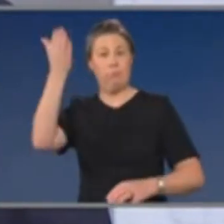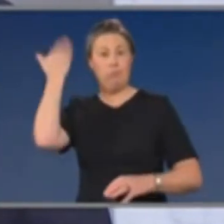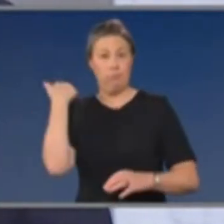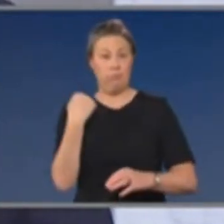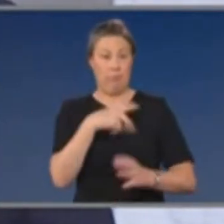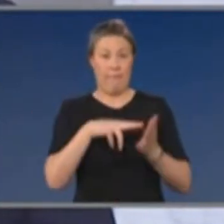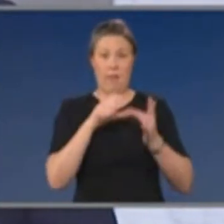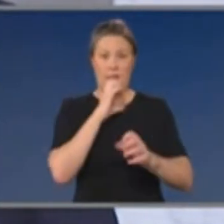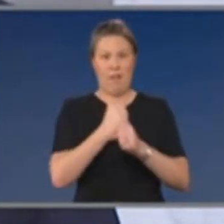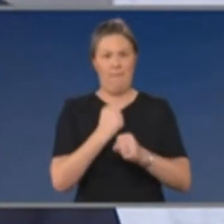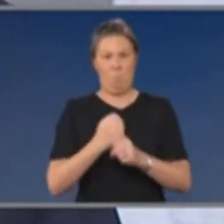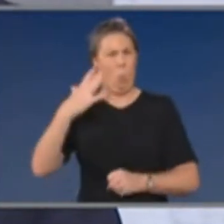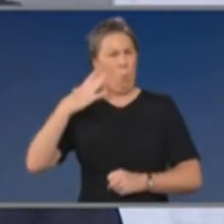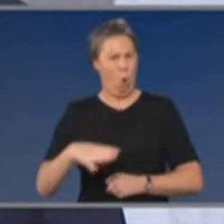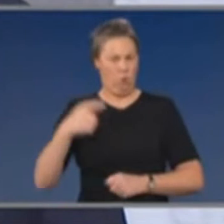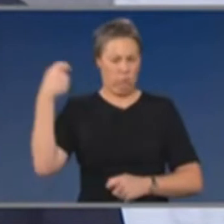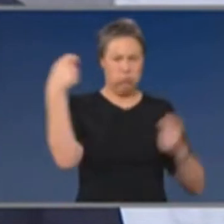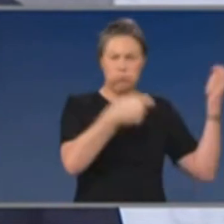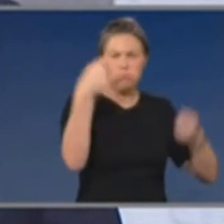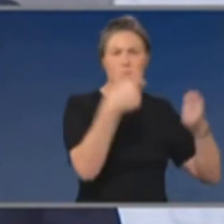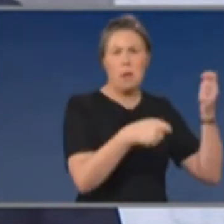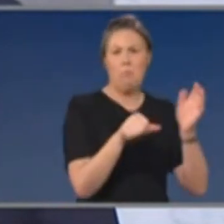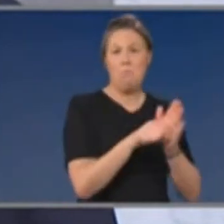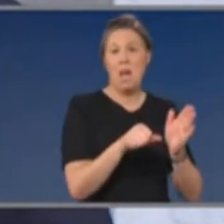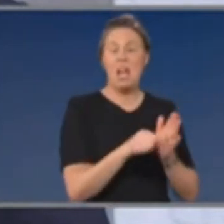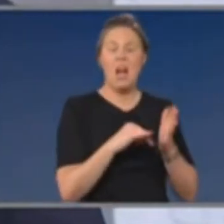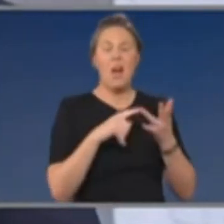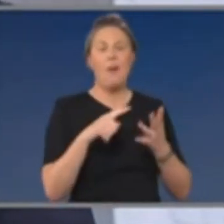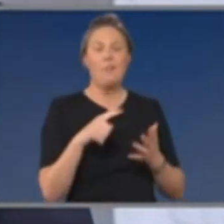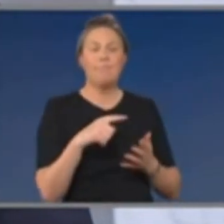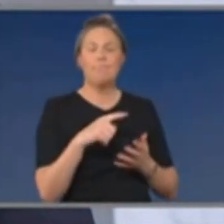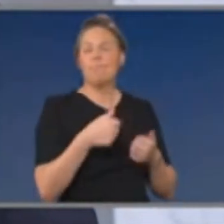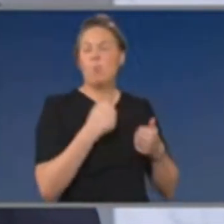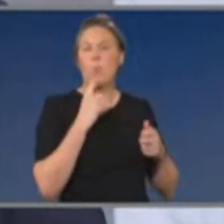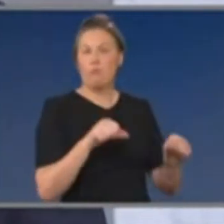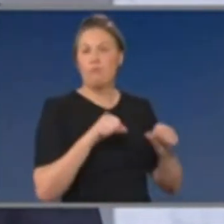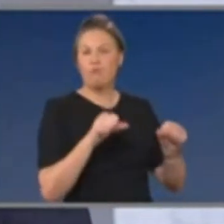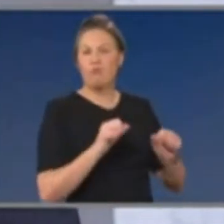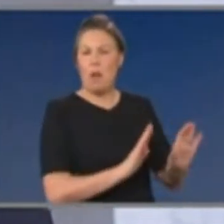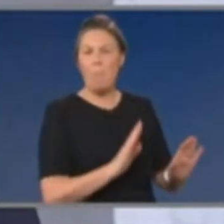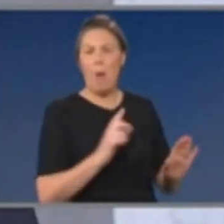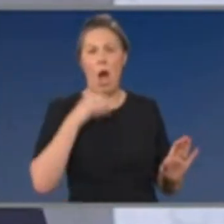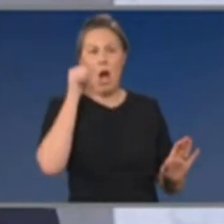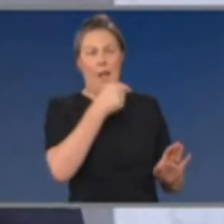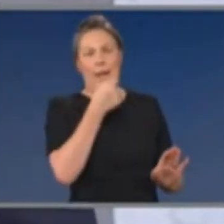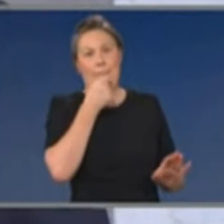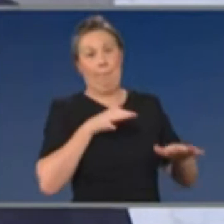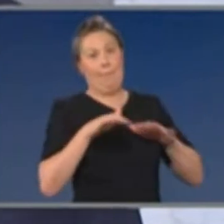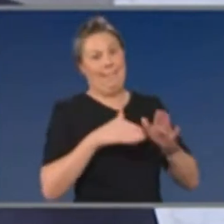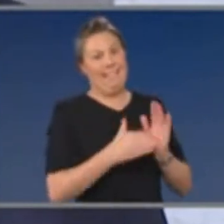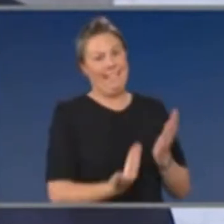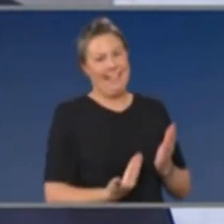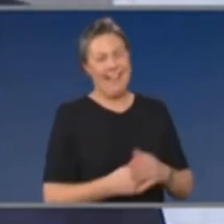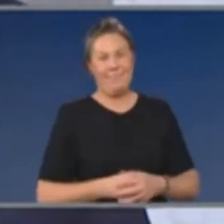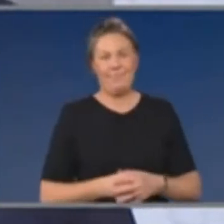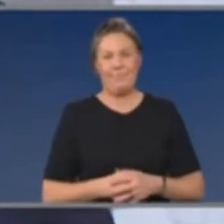that really had to be firm on the National Cabinet's agenda. So we're having very positive discussions with Victoria, but we appreciate they've got some other